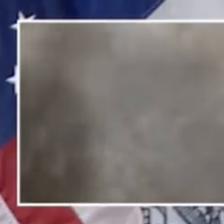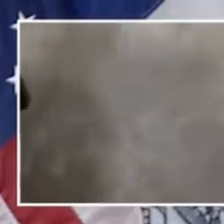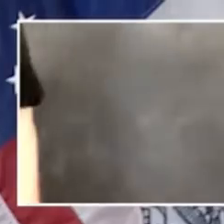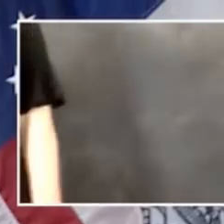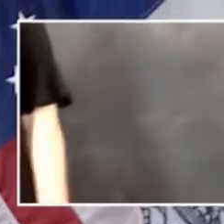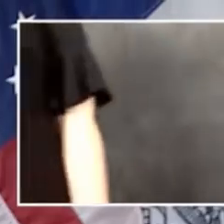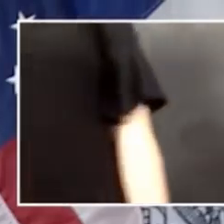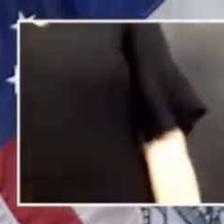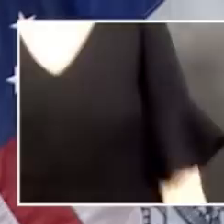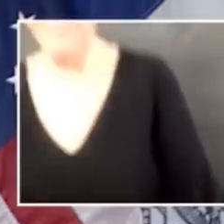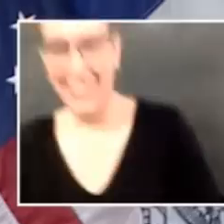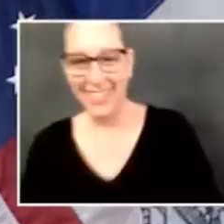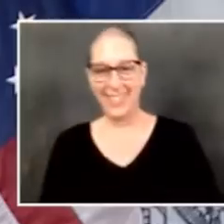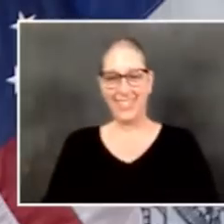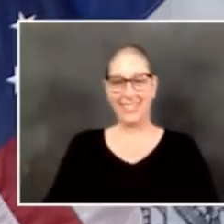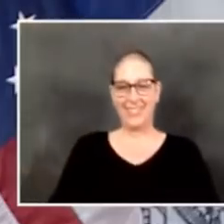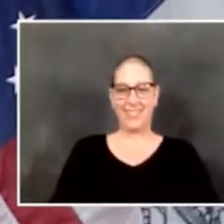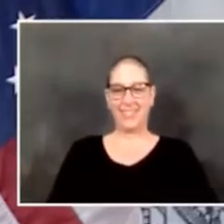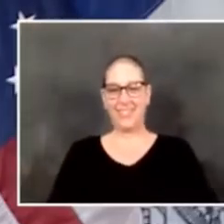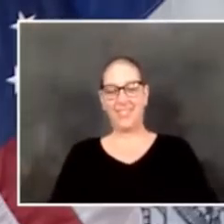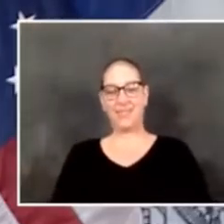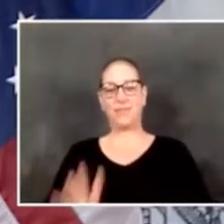y trabajadores de salud